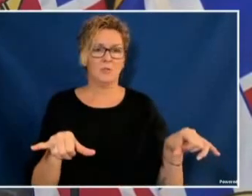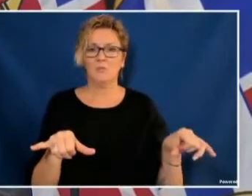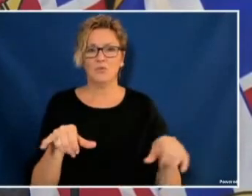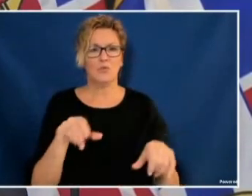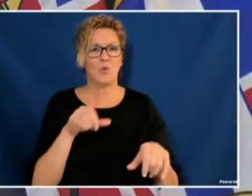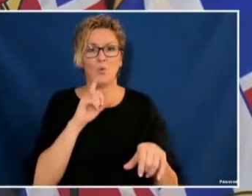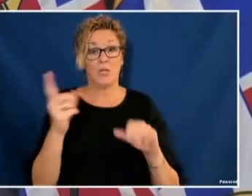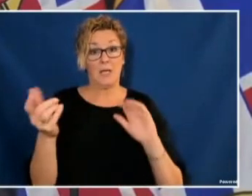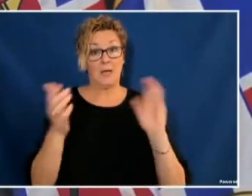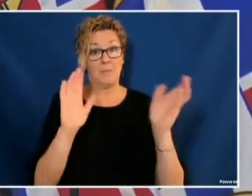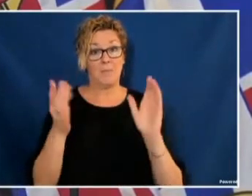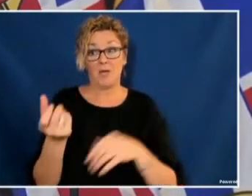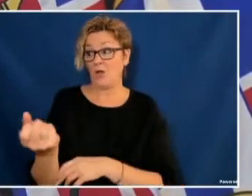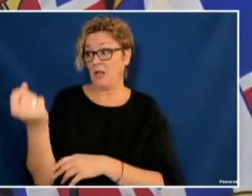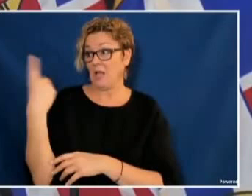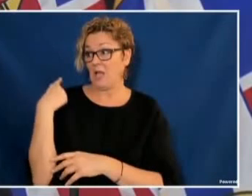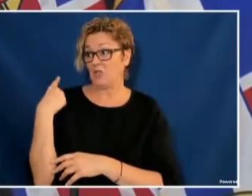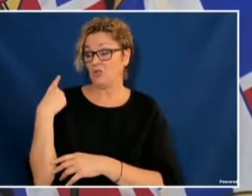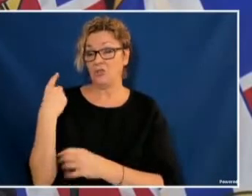21,448,000 pairs of gloves, and